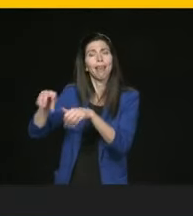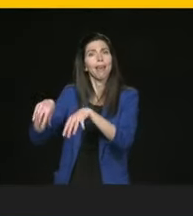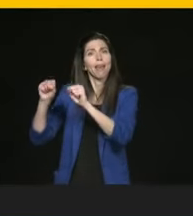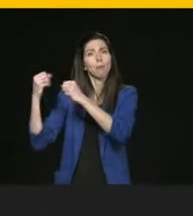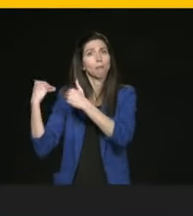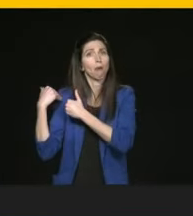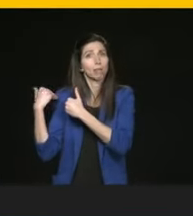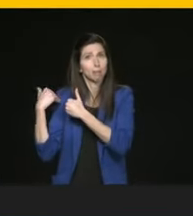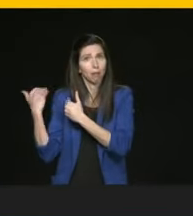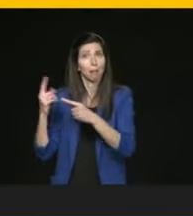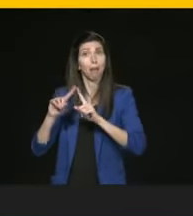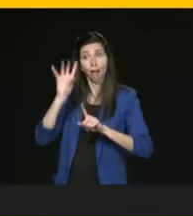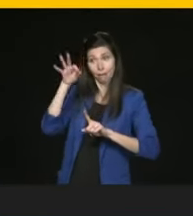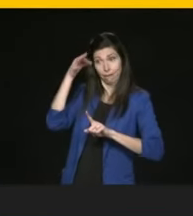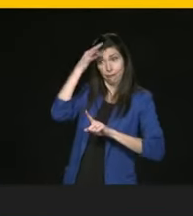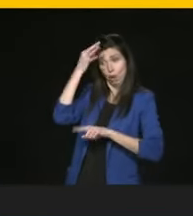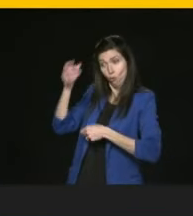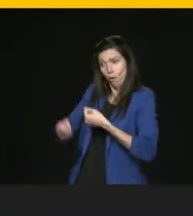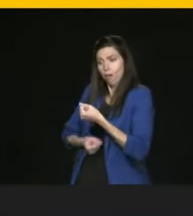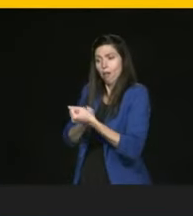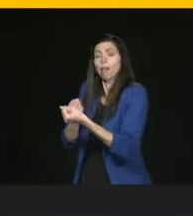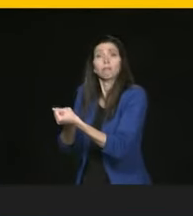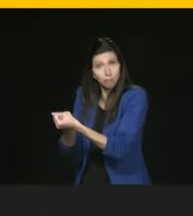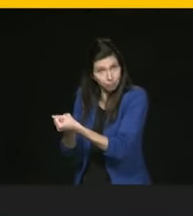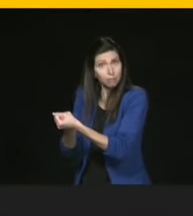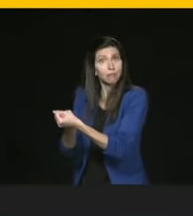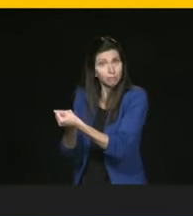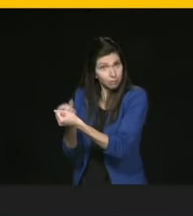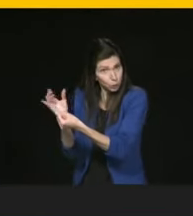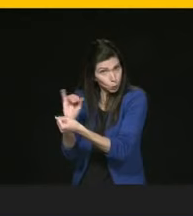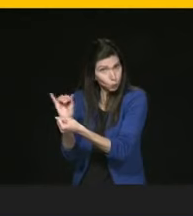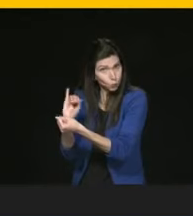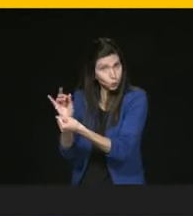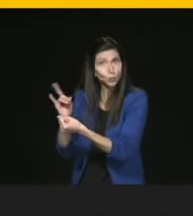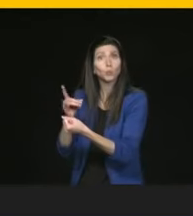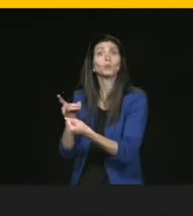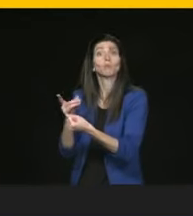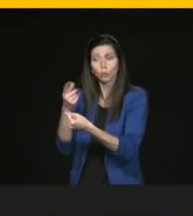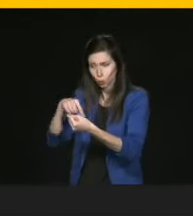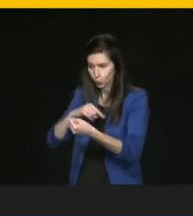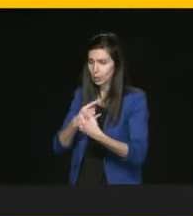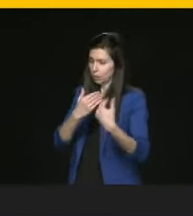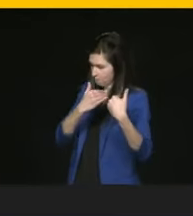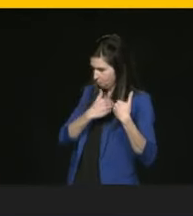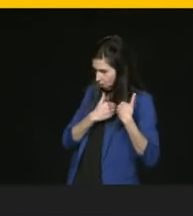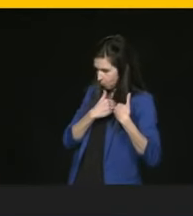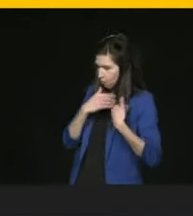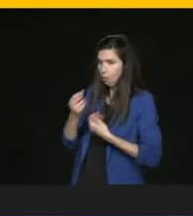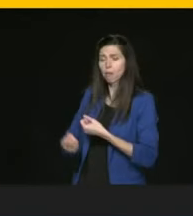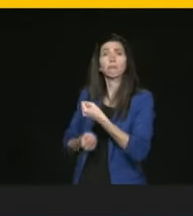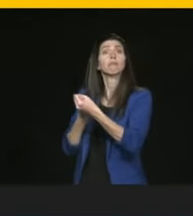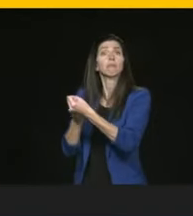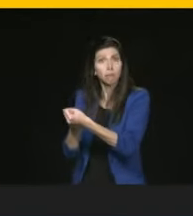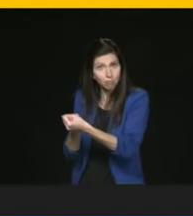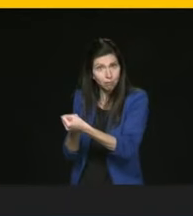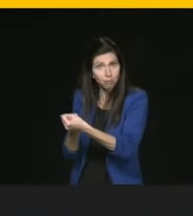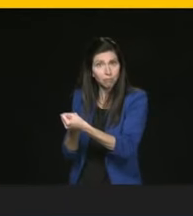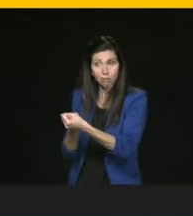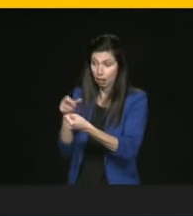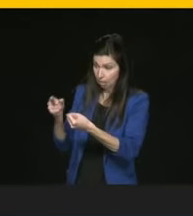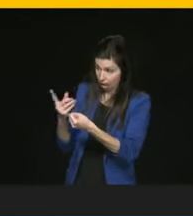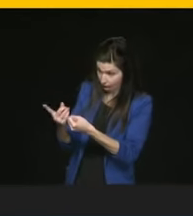also responsible for quickly stepping in to help after receiving the request that we received.